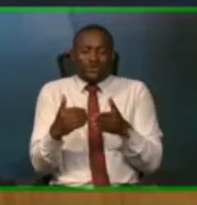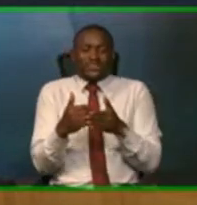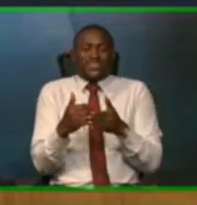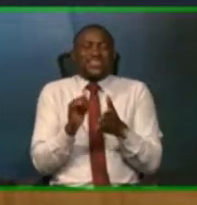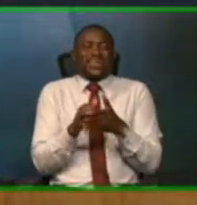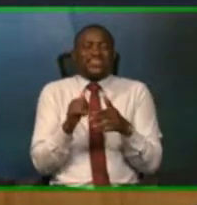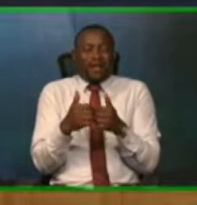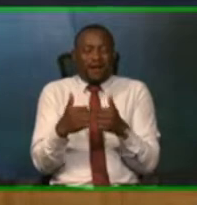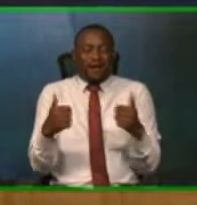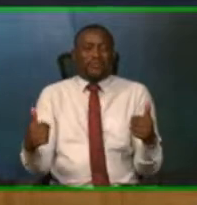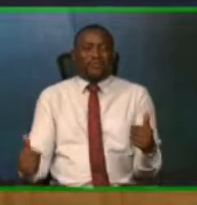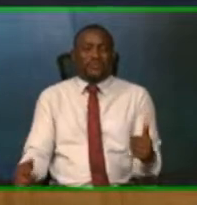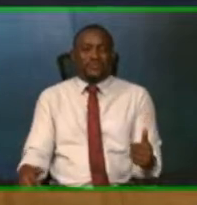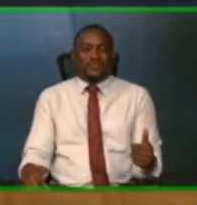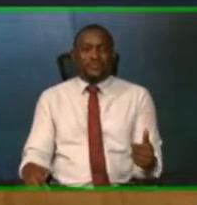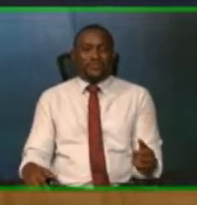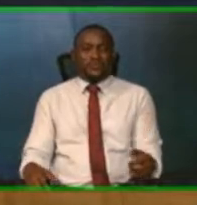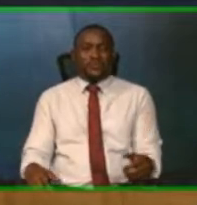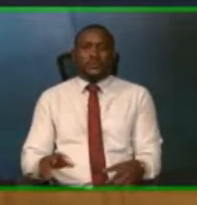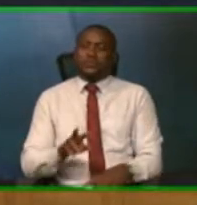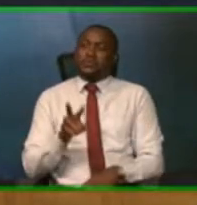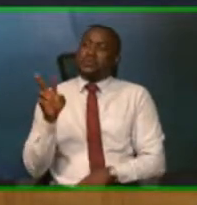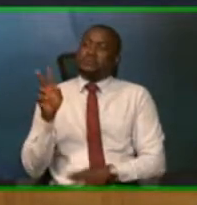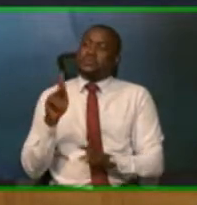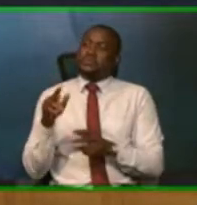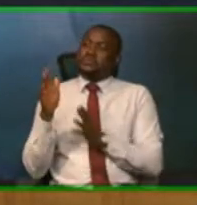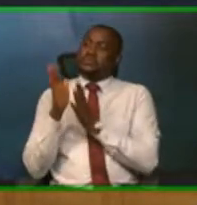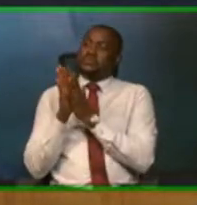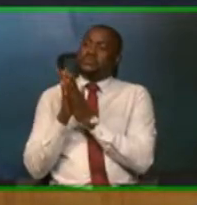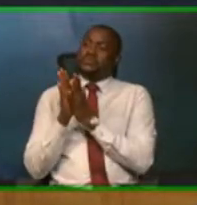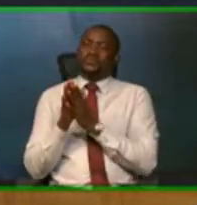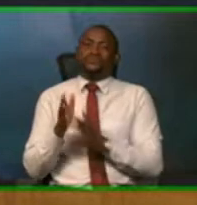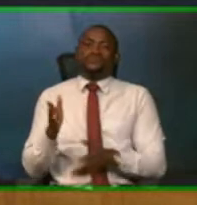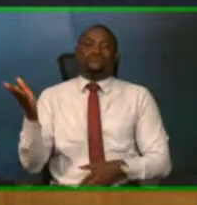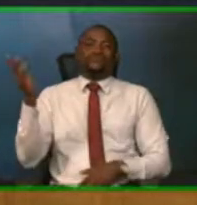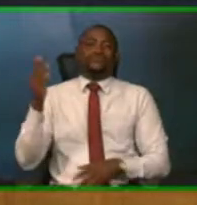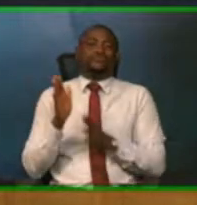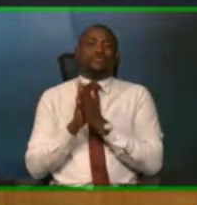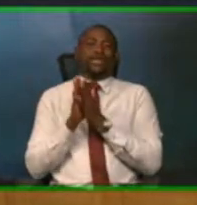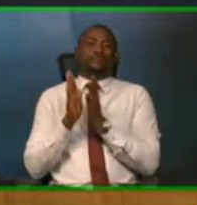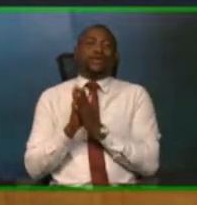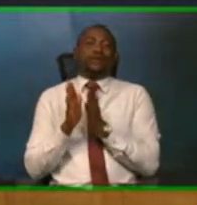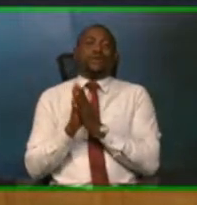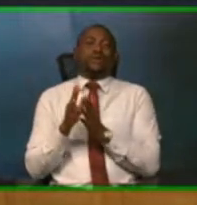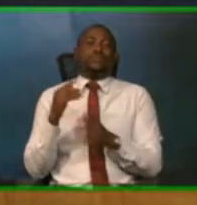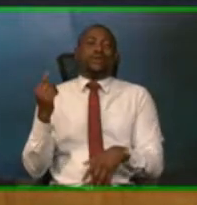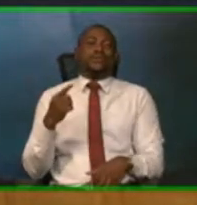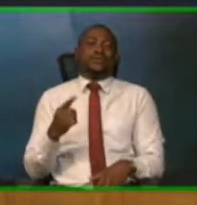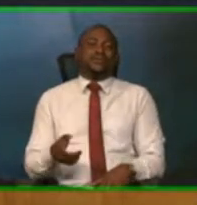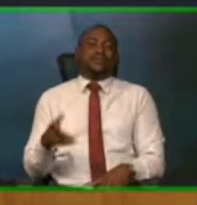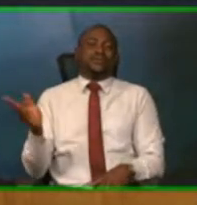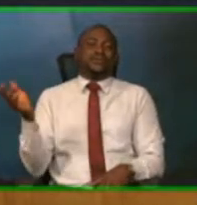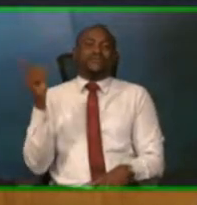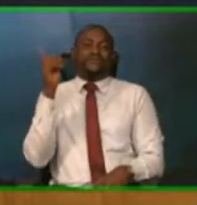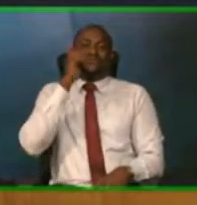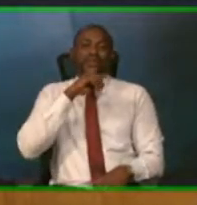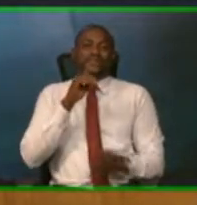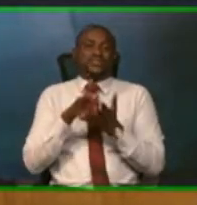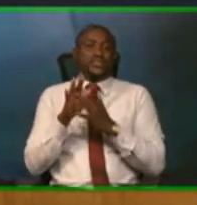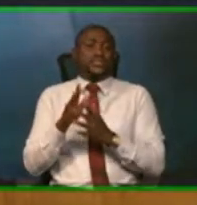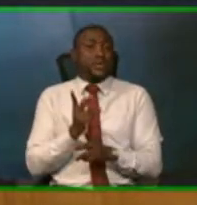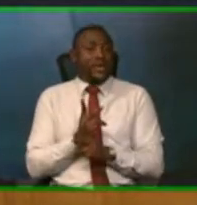gap. Never watch people praying and say, these guys are just prayer people. They are just fanatics. Be